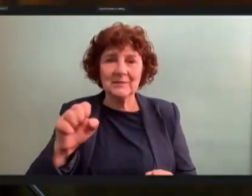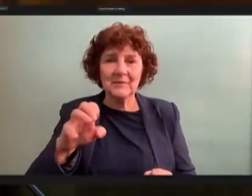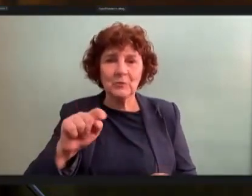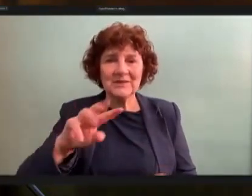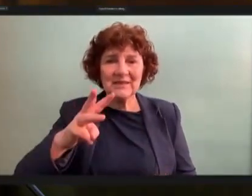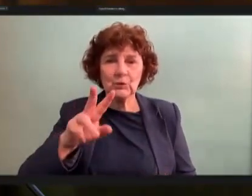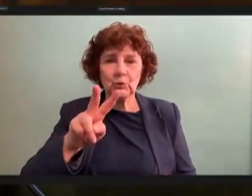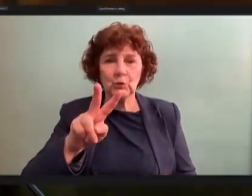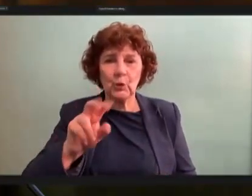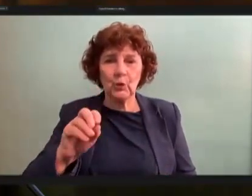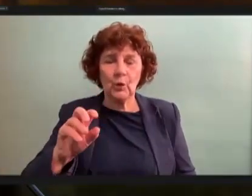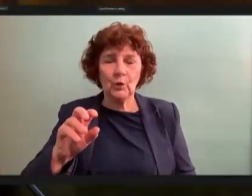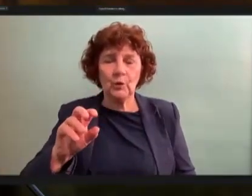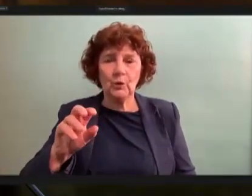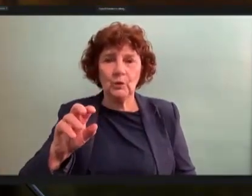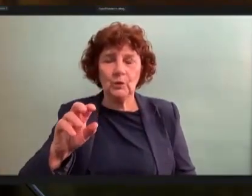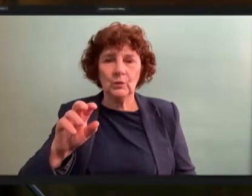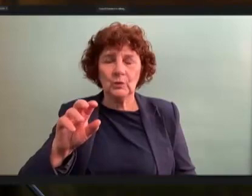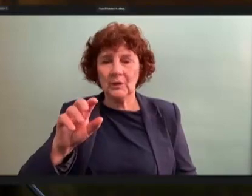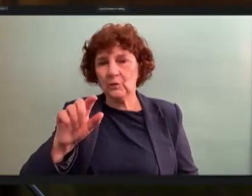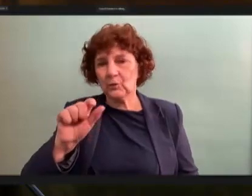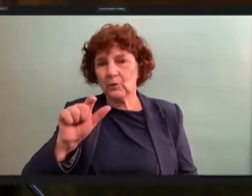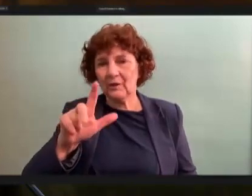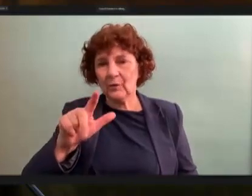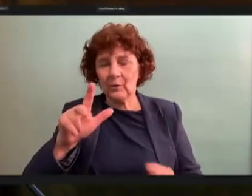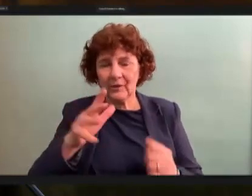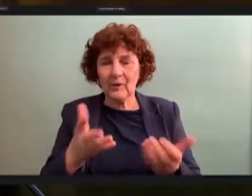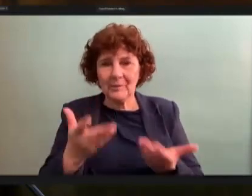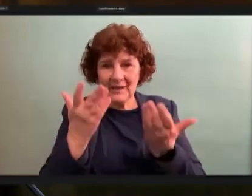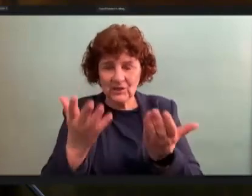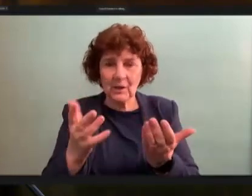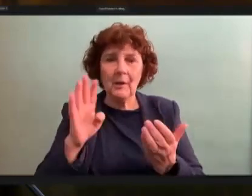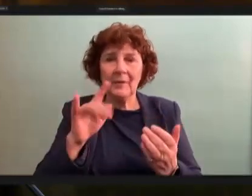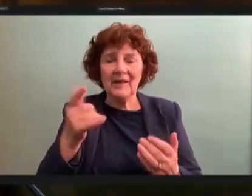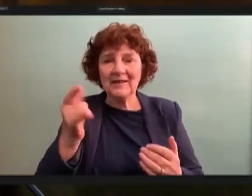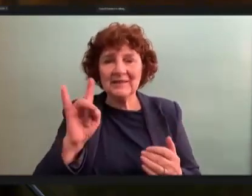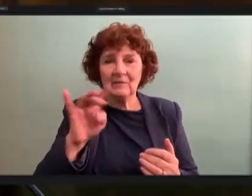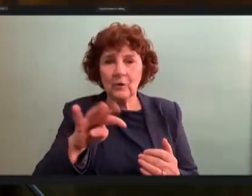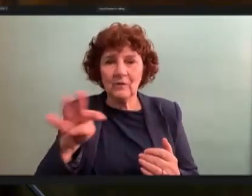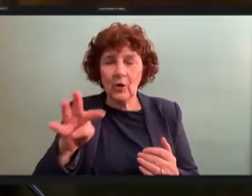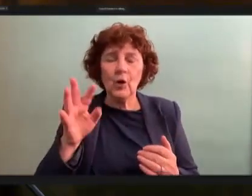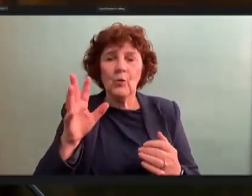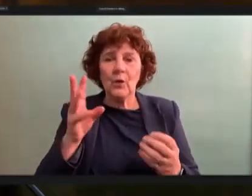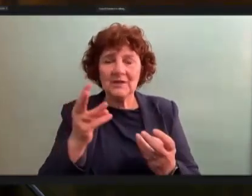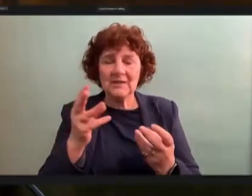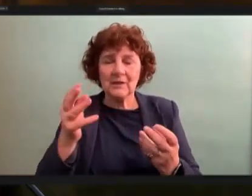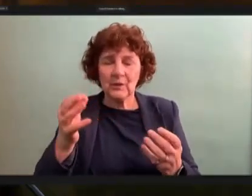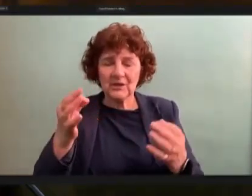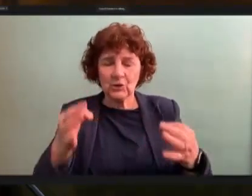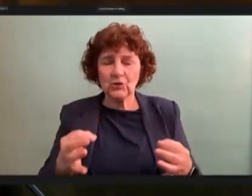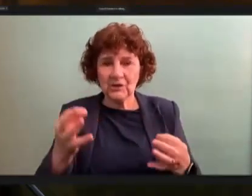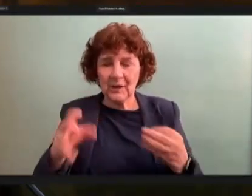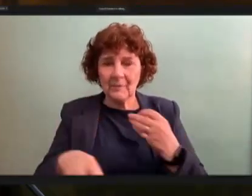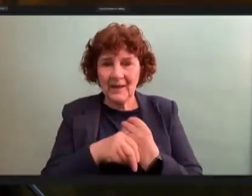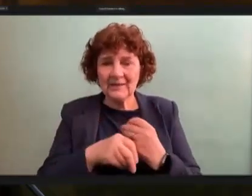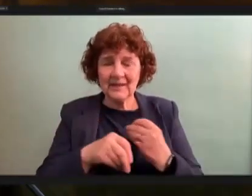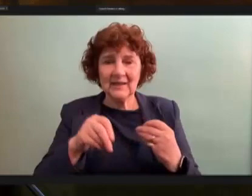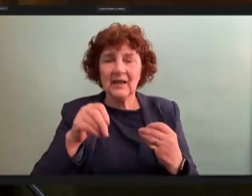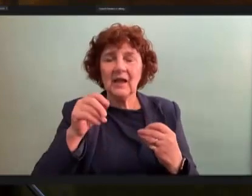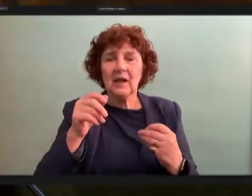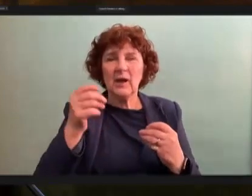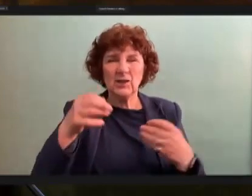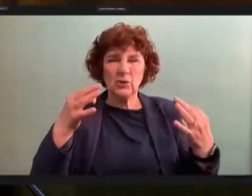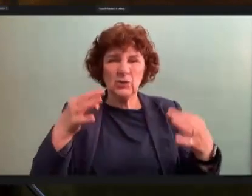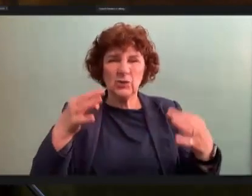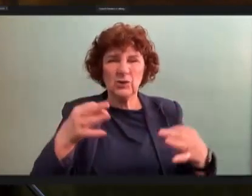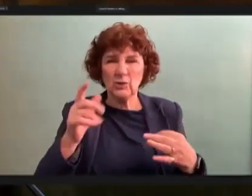recommendation. Bill Number 1844, resolution amending Resolution Number 317 of 2021, authorizing the